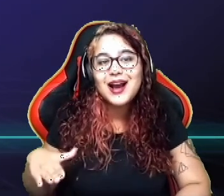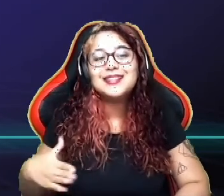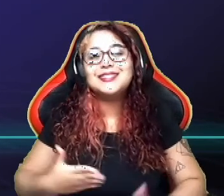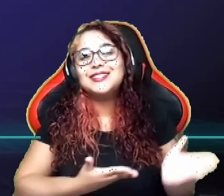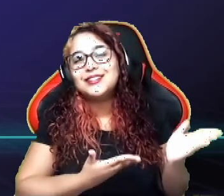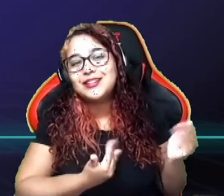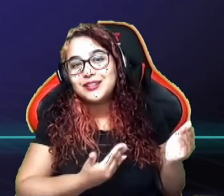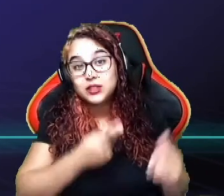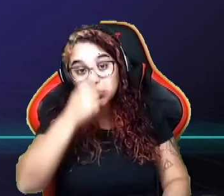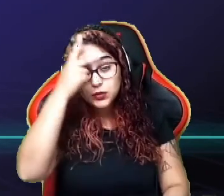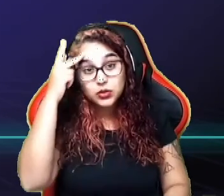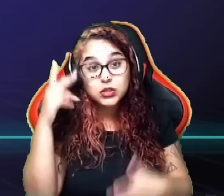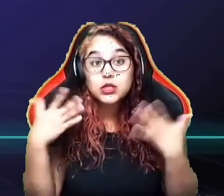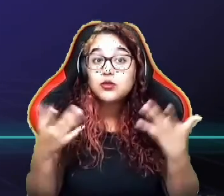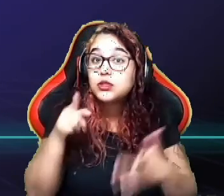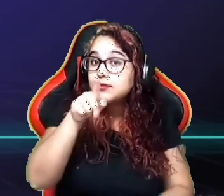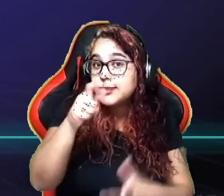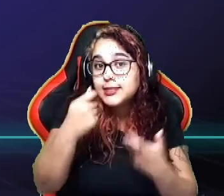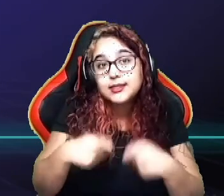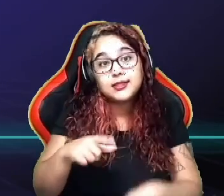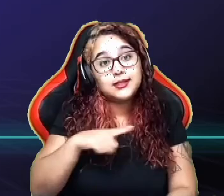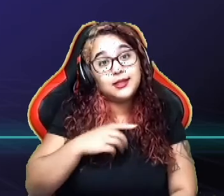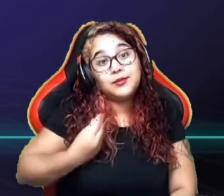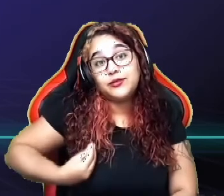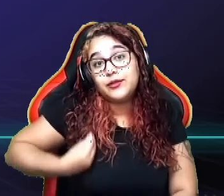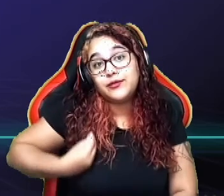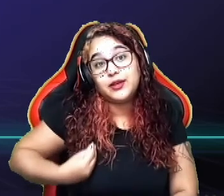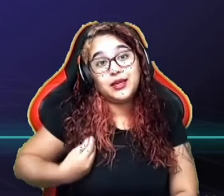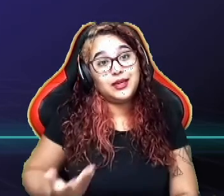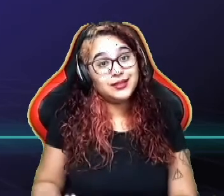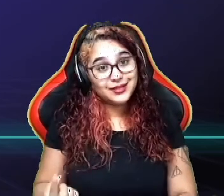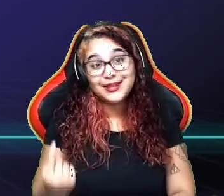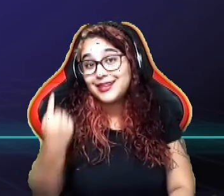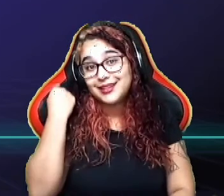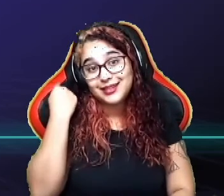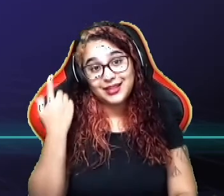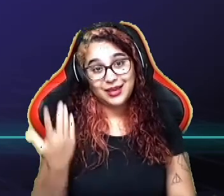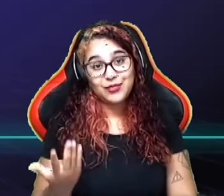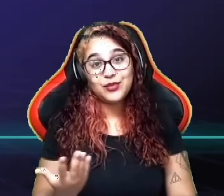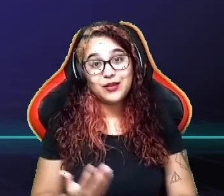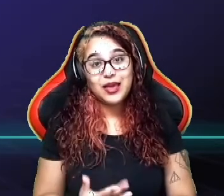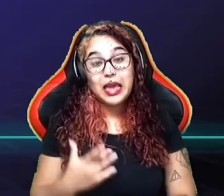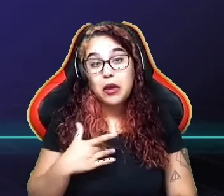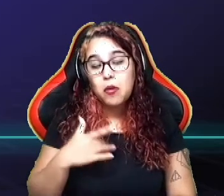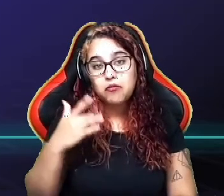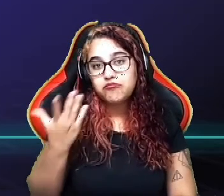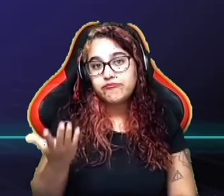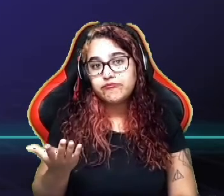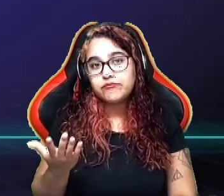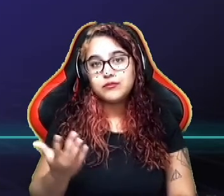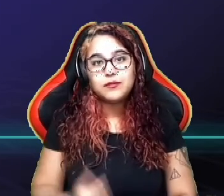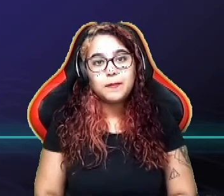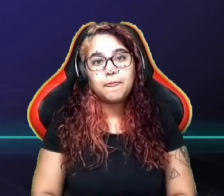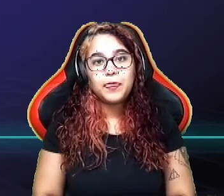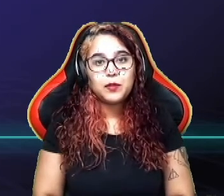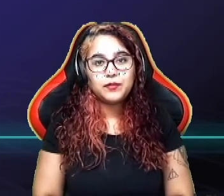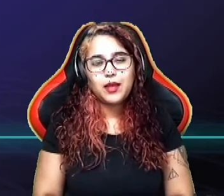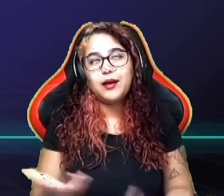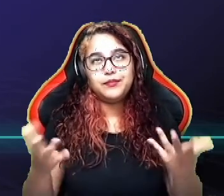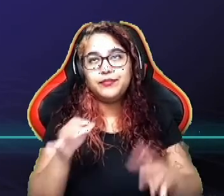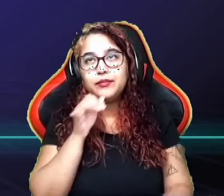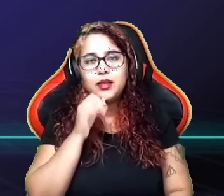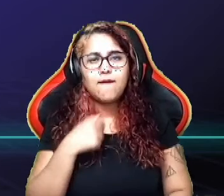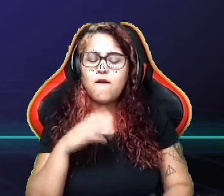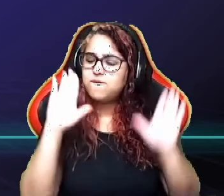infancy of these people. So you need some experience, you know, at least something from those days. I don't think